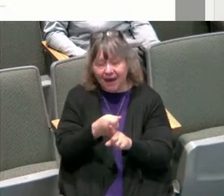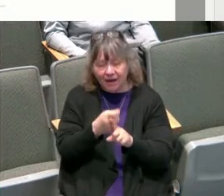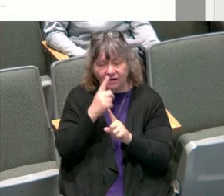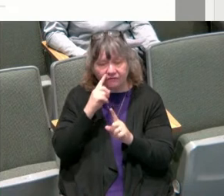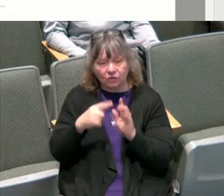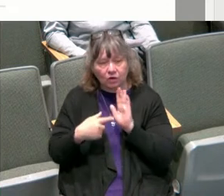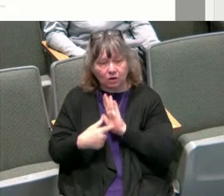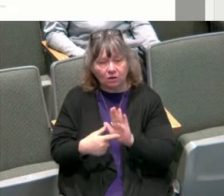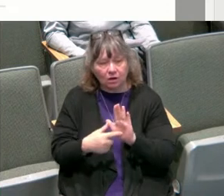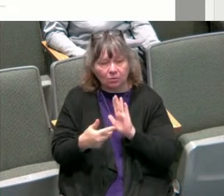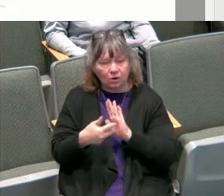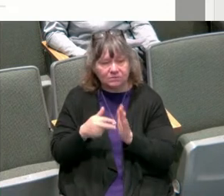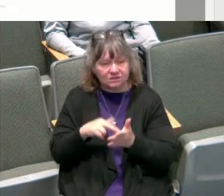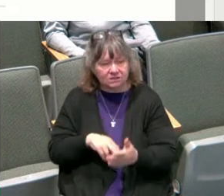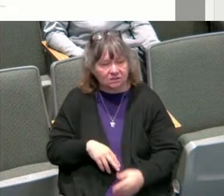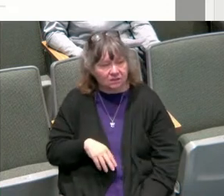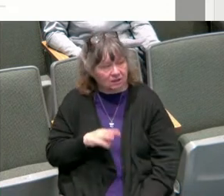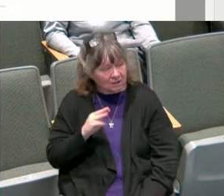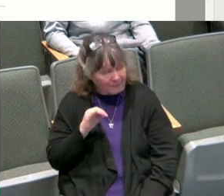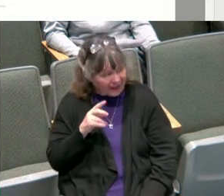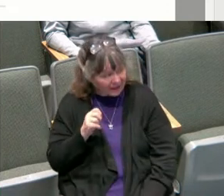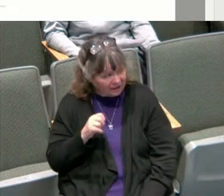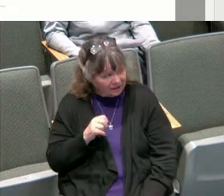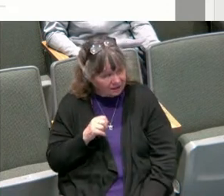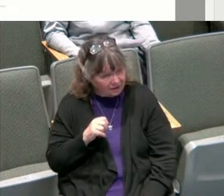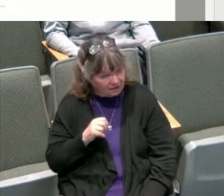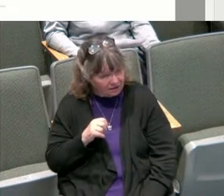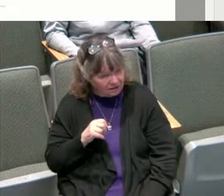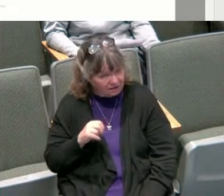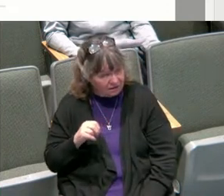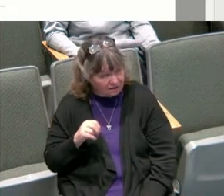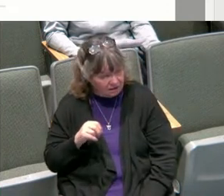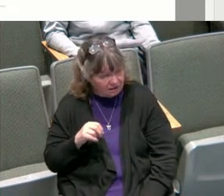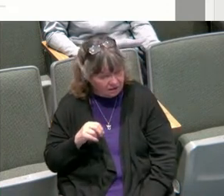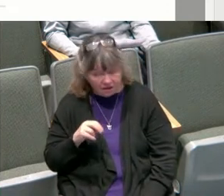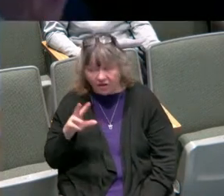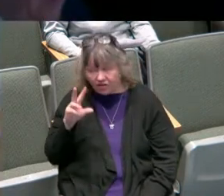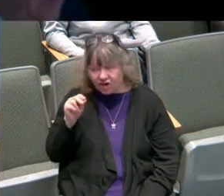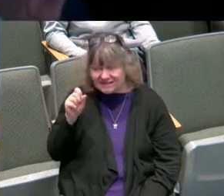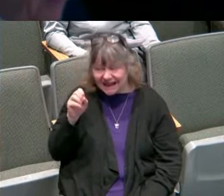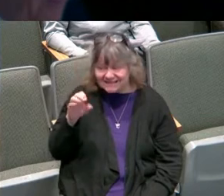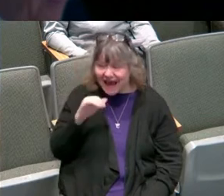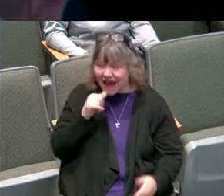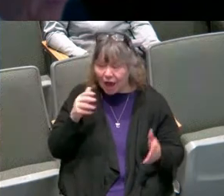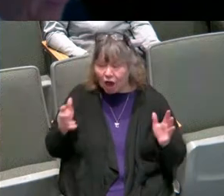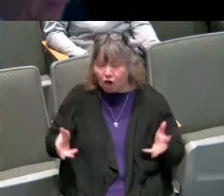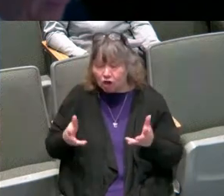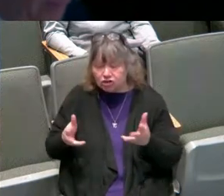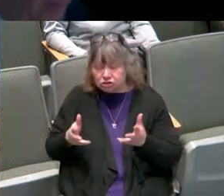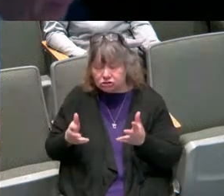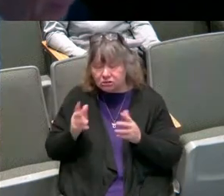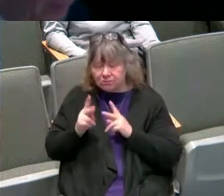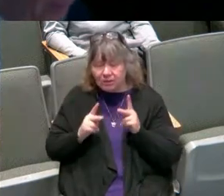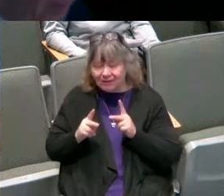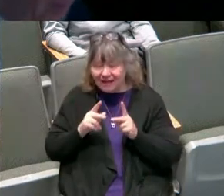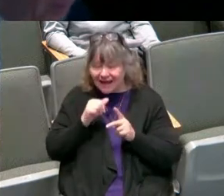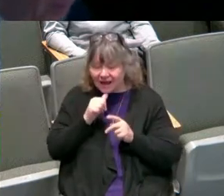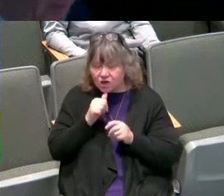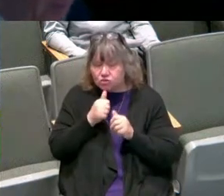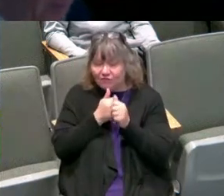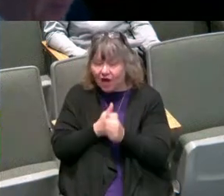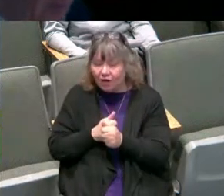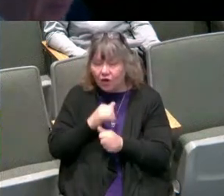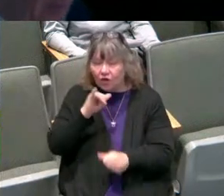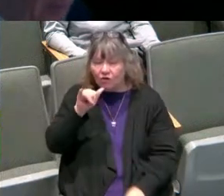Mike how are you doing 30 seconds 30 seconds okay I encourage residents and specially water customers to follow the